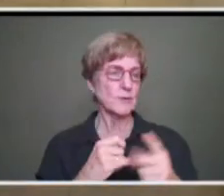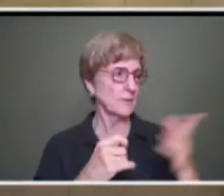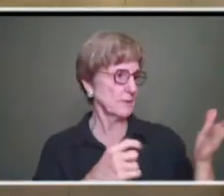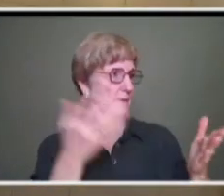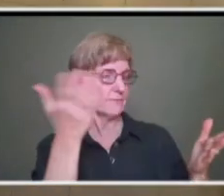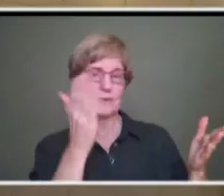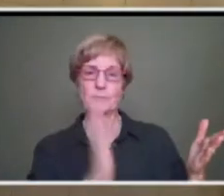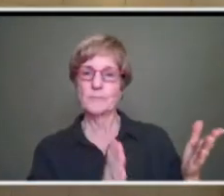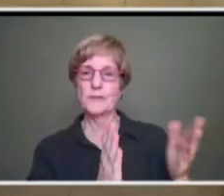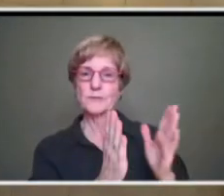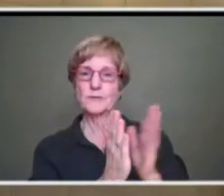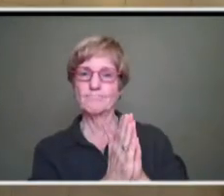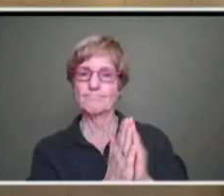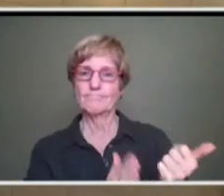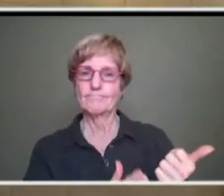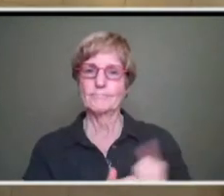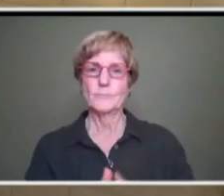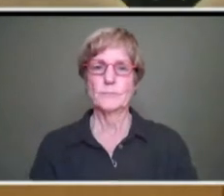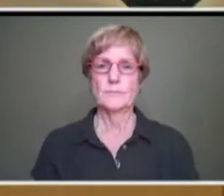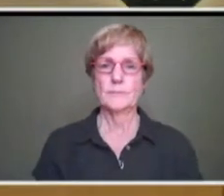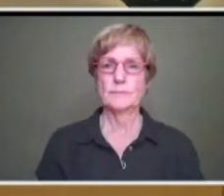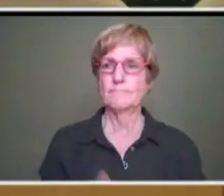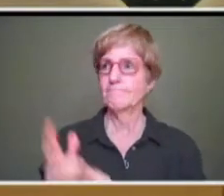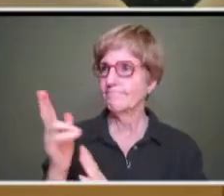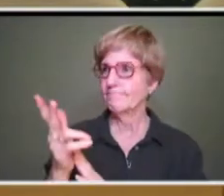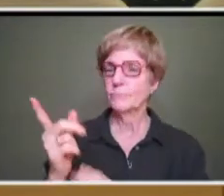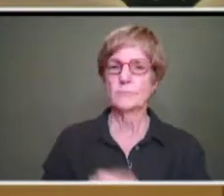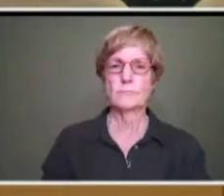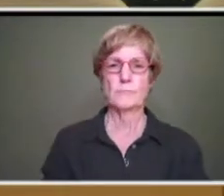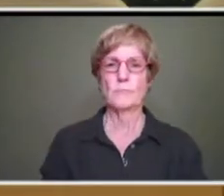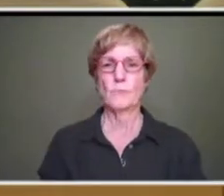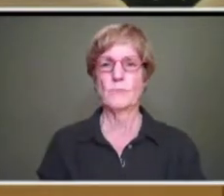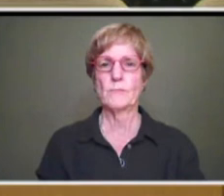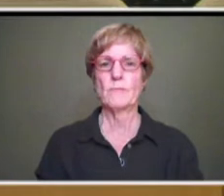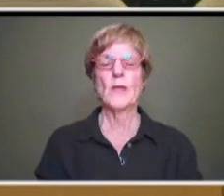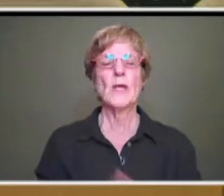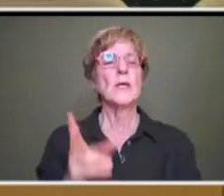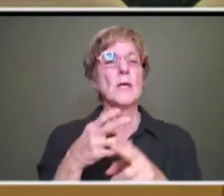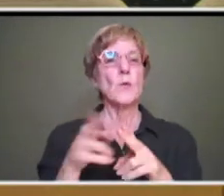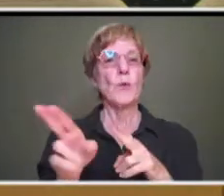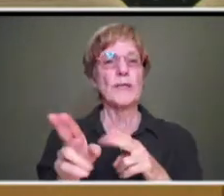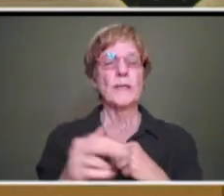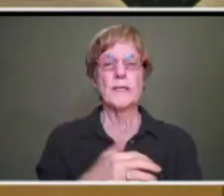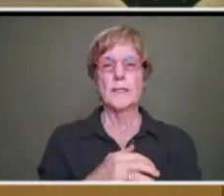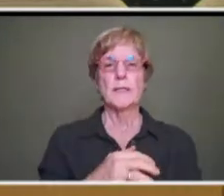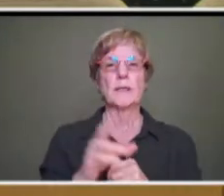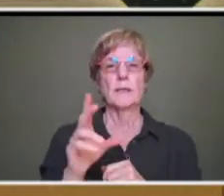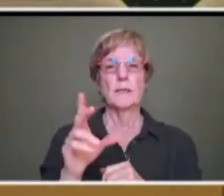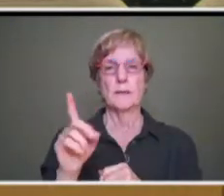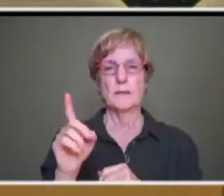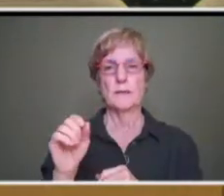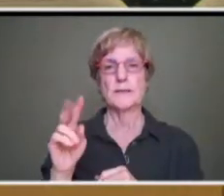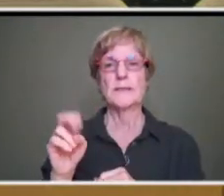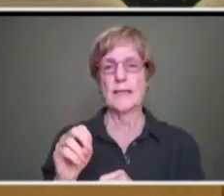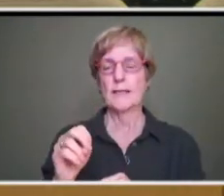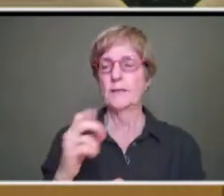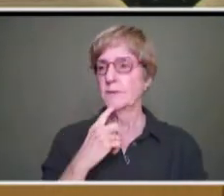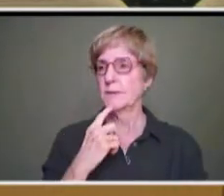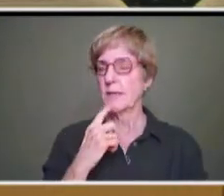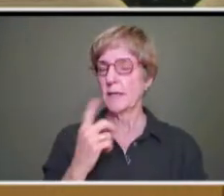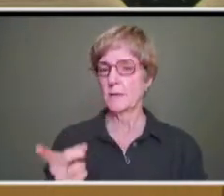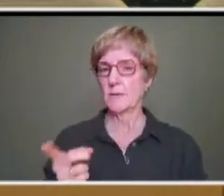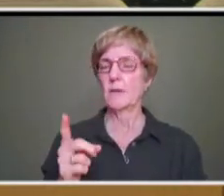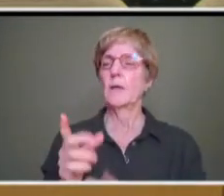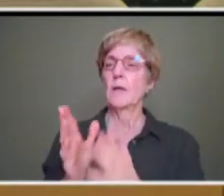petitioner thank you bro you have three minutes thank you may report Tim uh very quickly uh as Dave uh mentioned that the